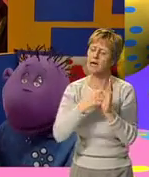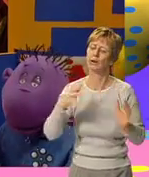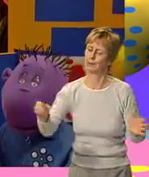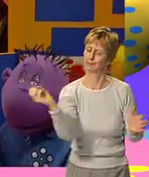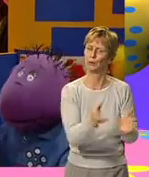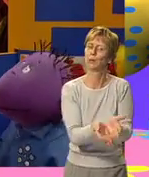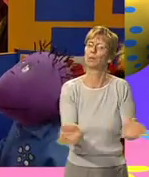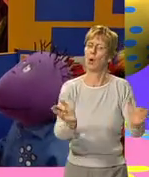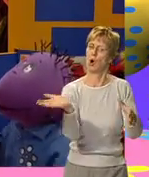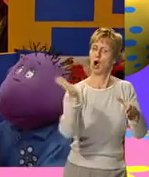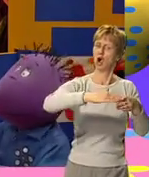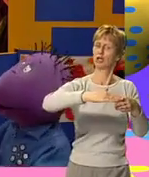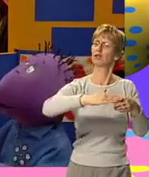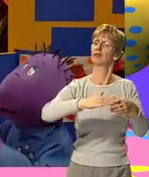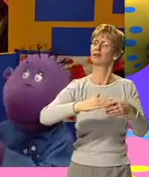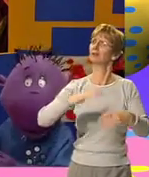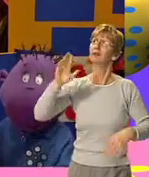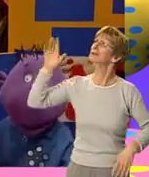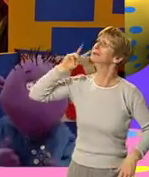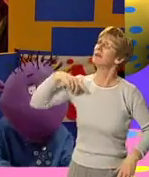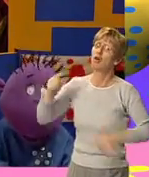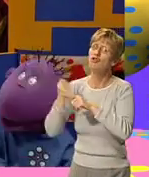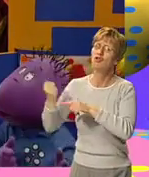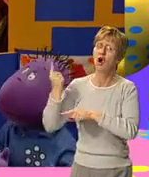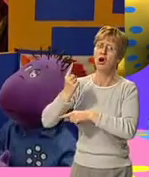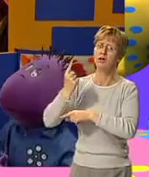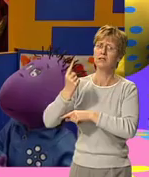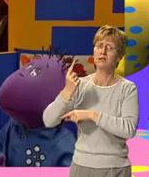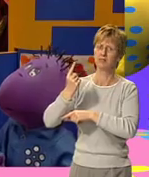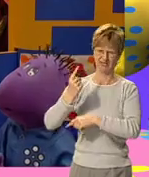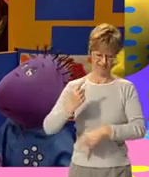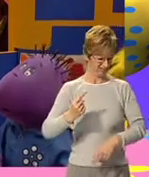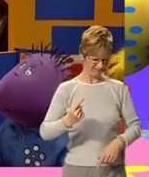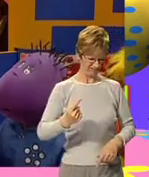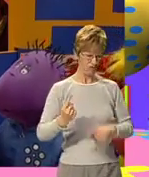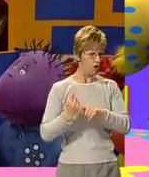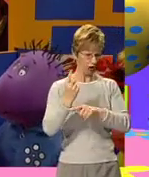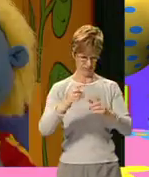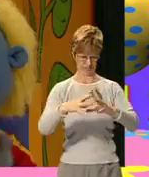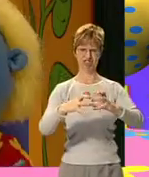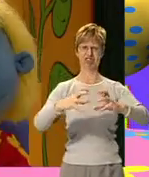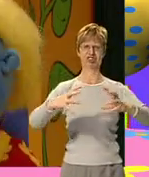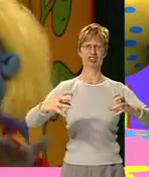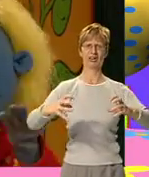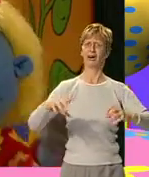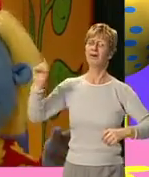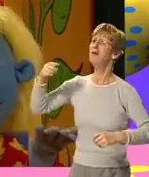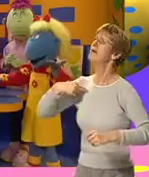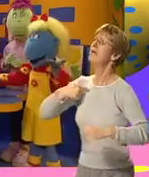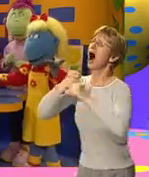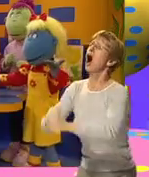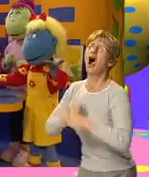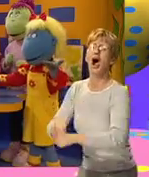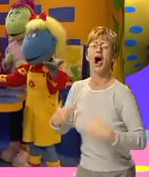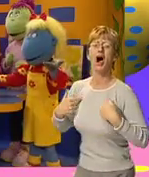put it away. But didn't you see my rocket? No, just a lump of clay. What about my